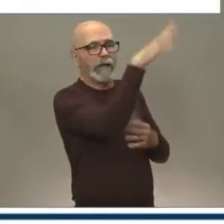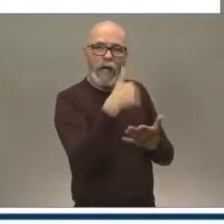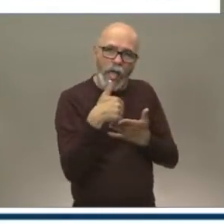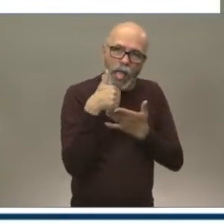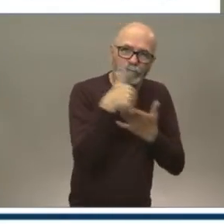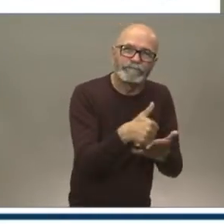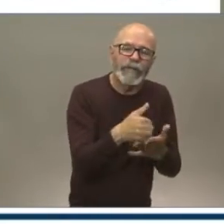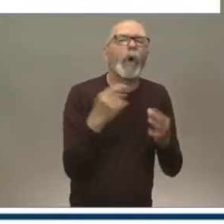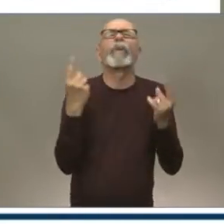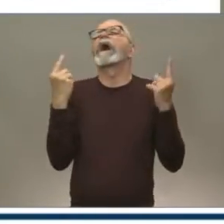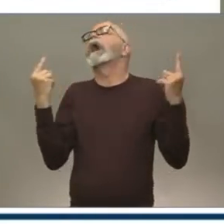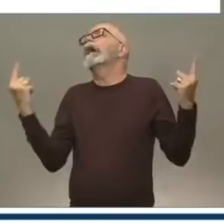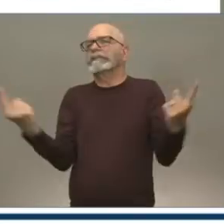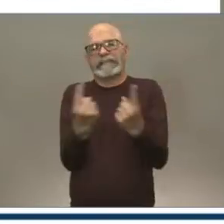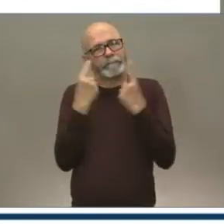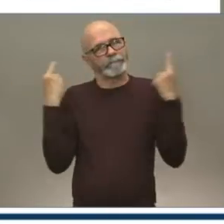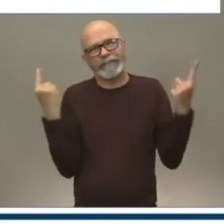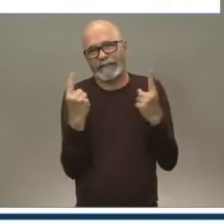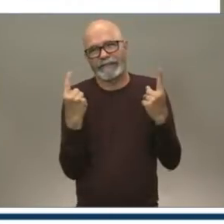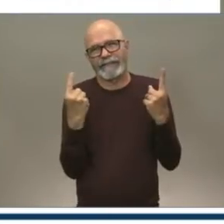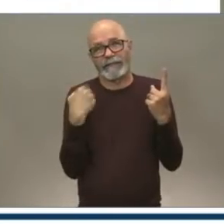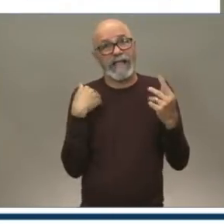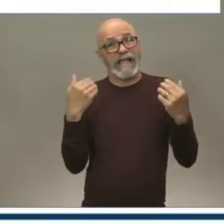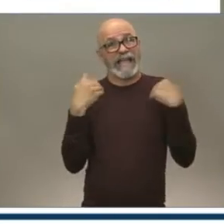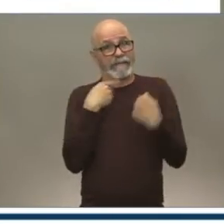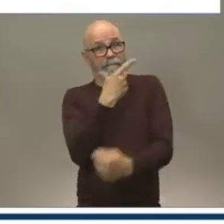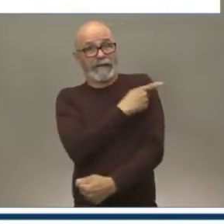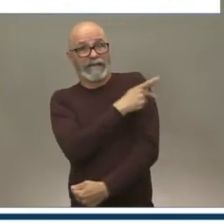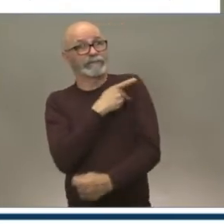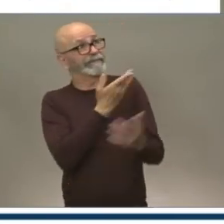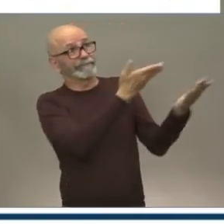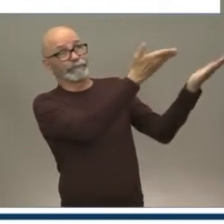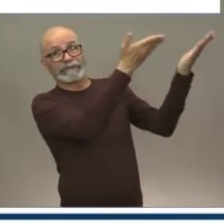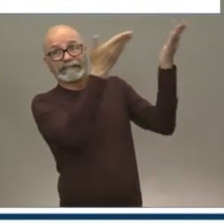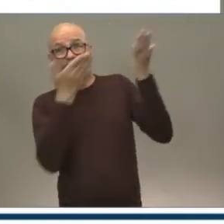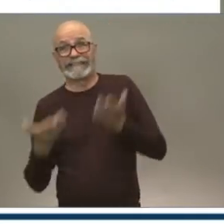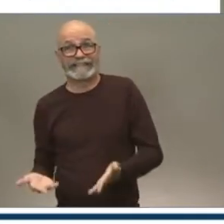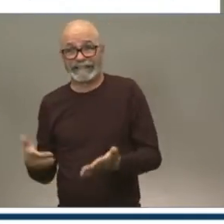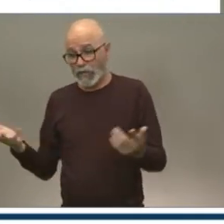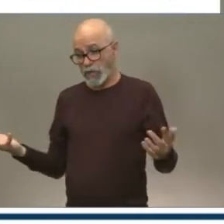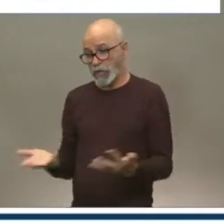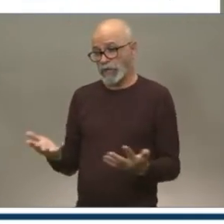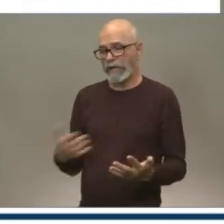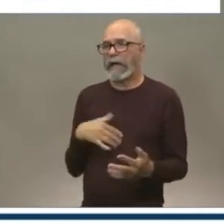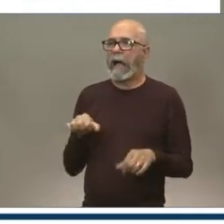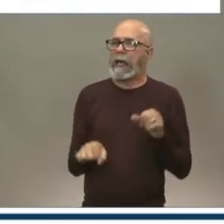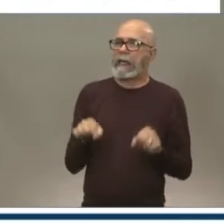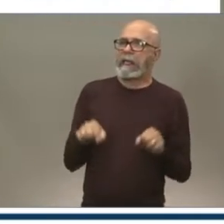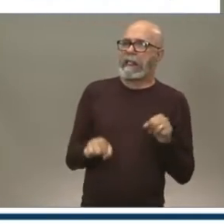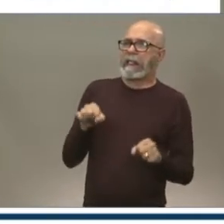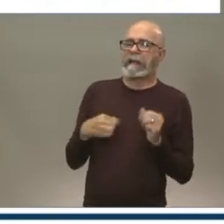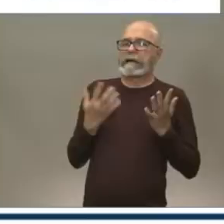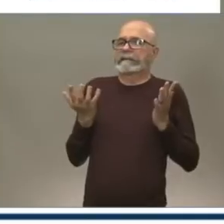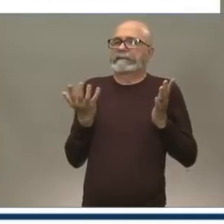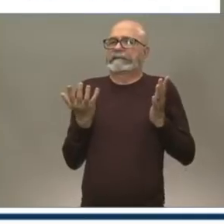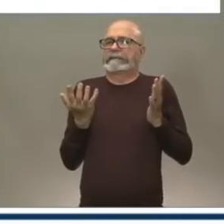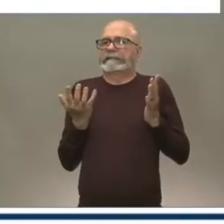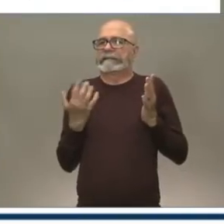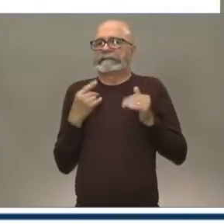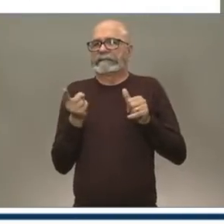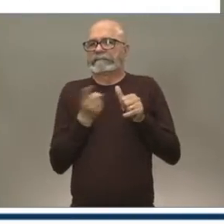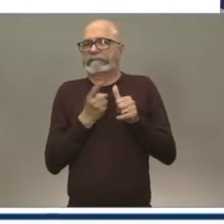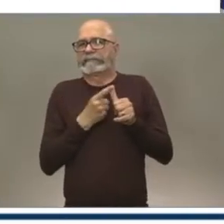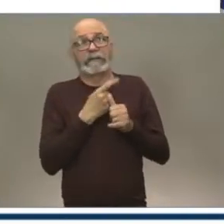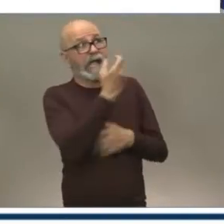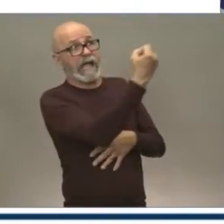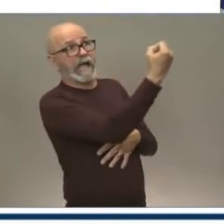us to do that. But that, we'd have to wait till we got a specific request and then work that through our health system here. Next, we'll go to Tim